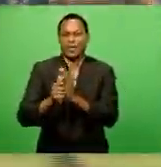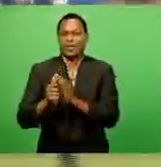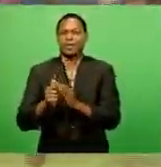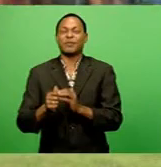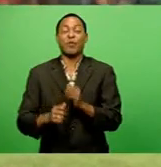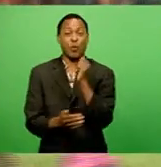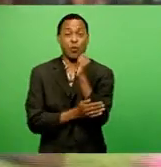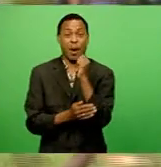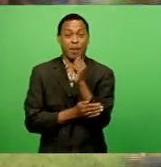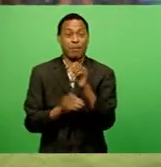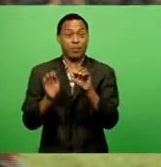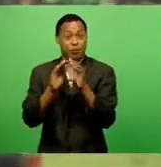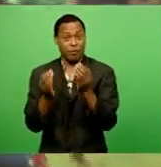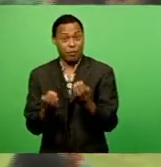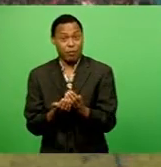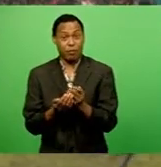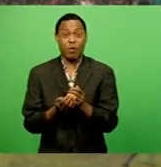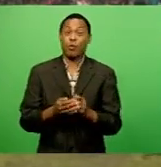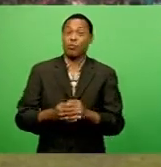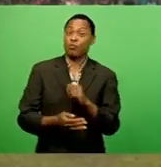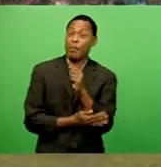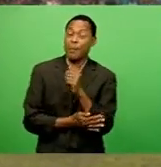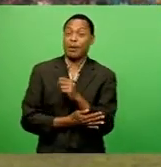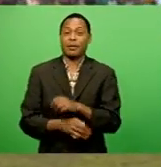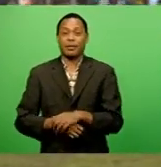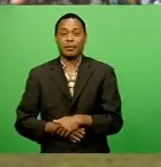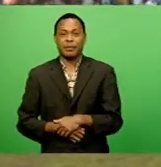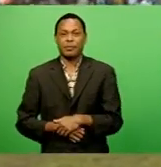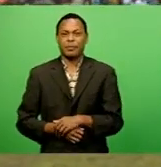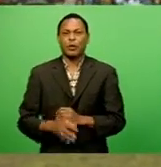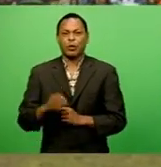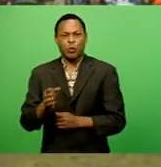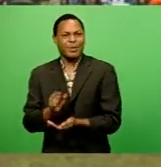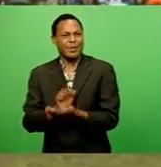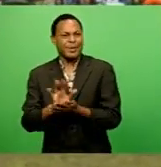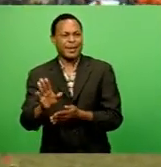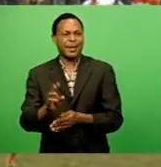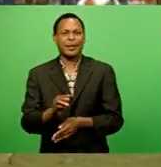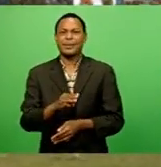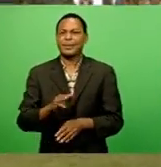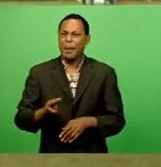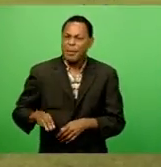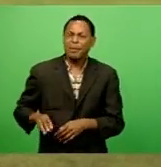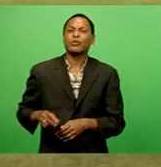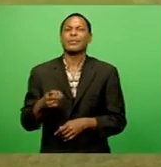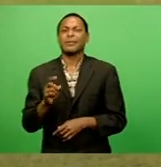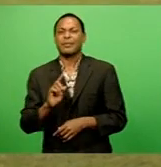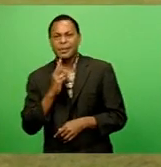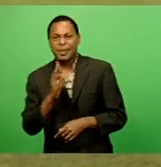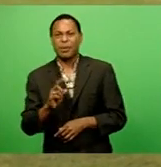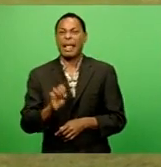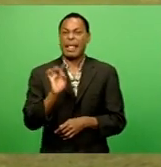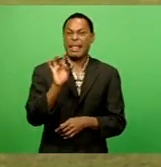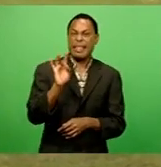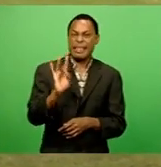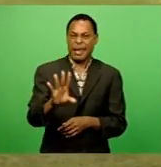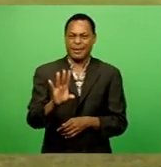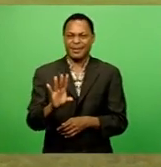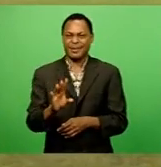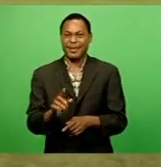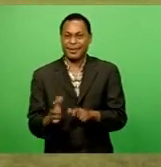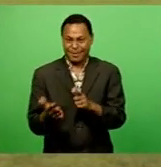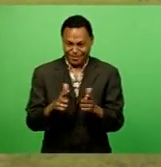and marketing manager Joseph Roden says last year they sponsored a total of 10 sevens tournaments and it has